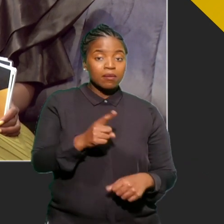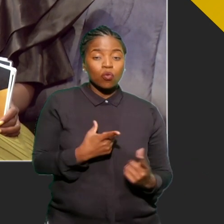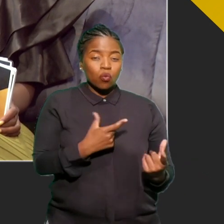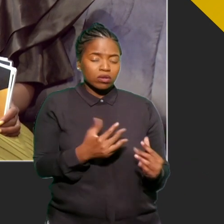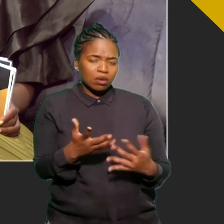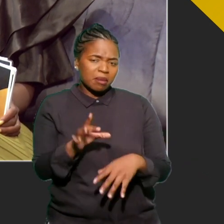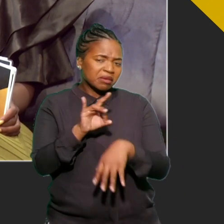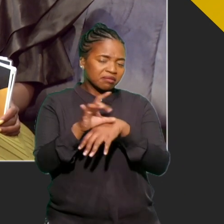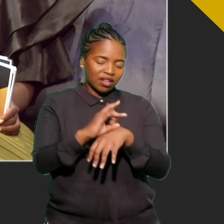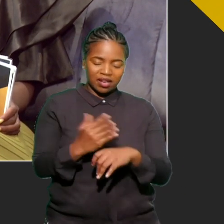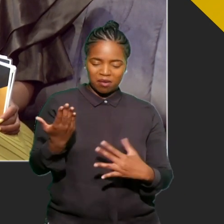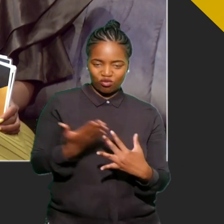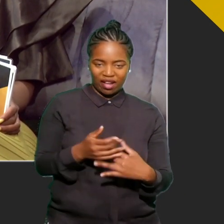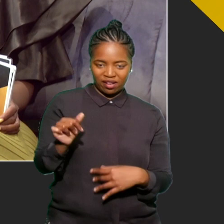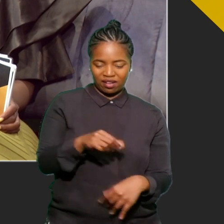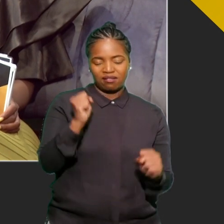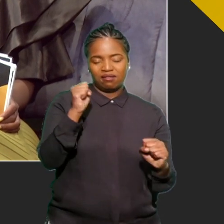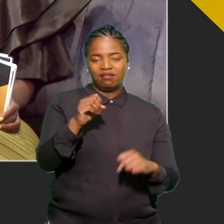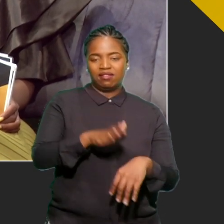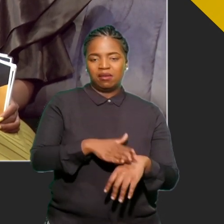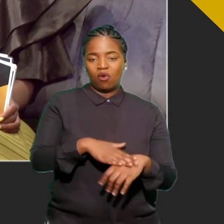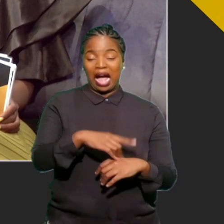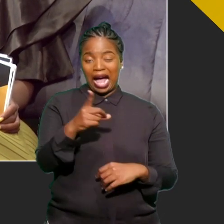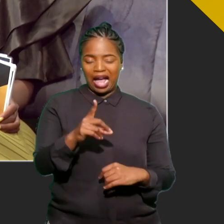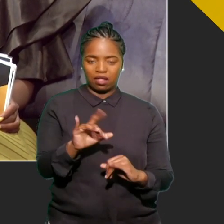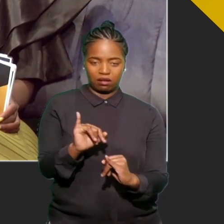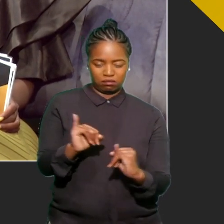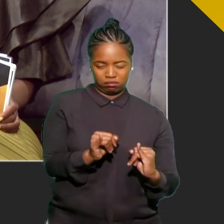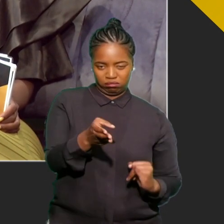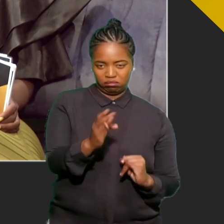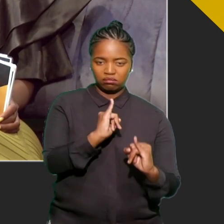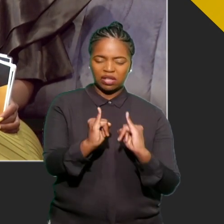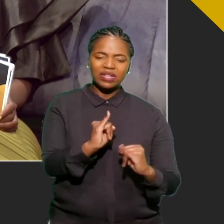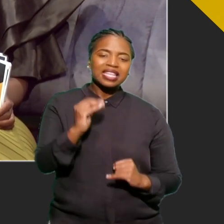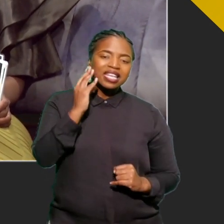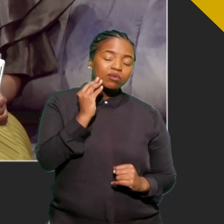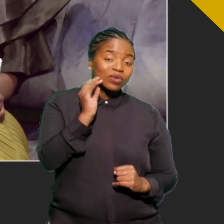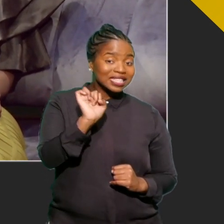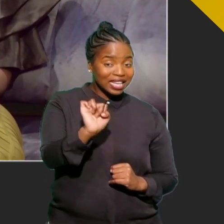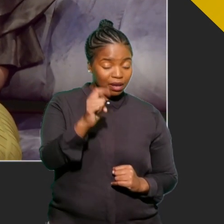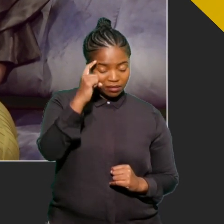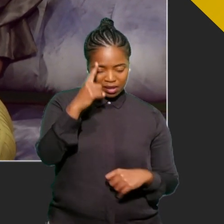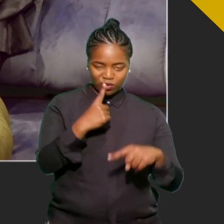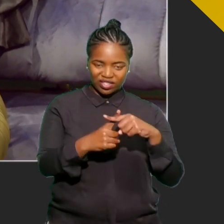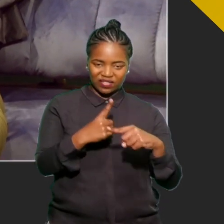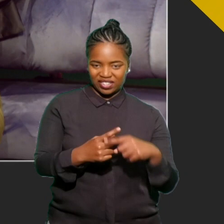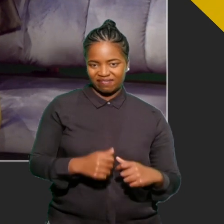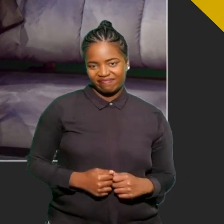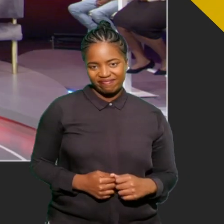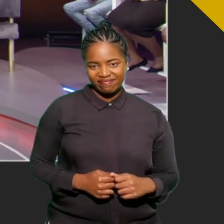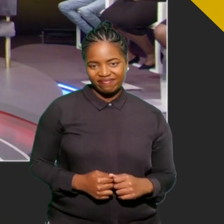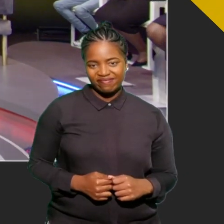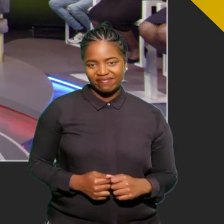use advice besibuya ukhona usisinosi na uzokhuluma kancane but her experience and her mental positivity element